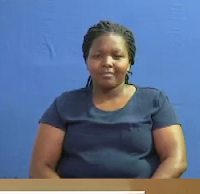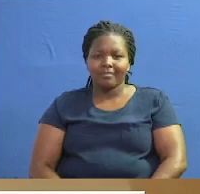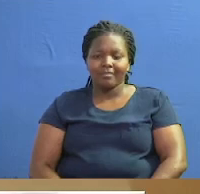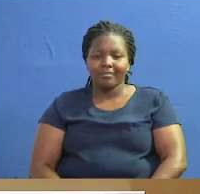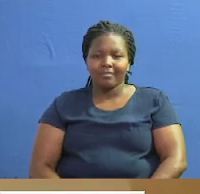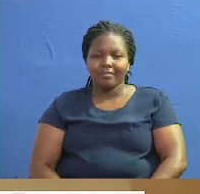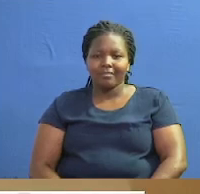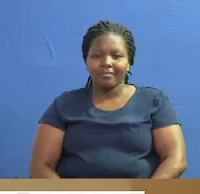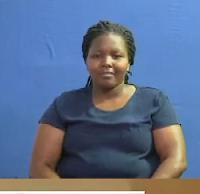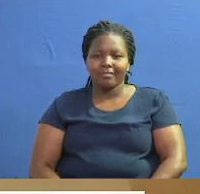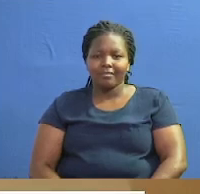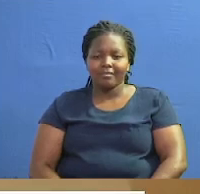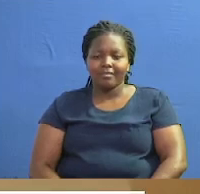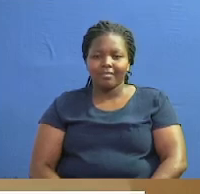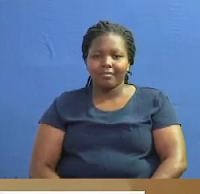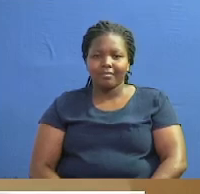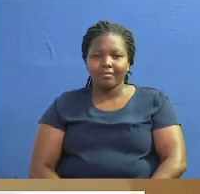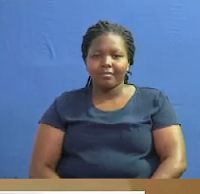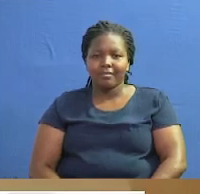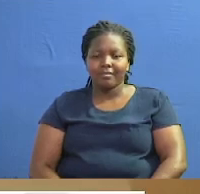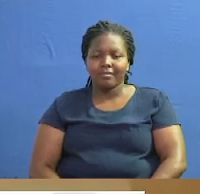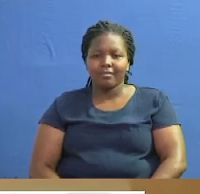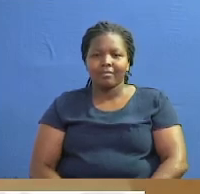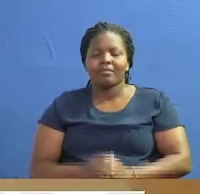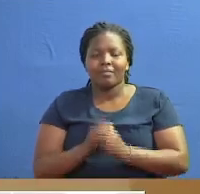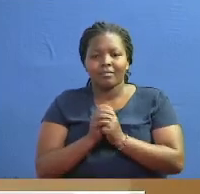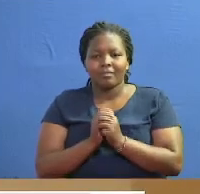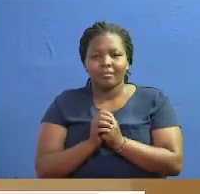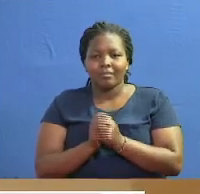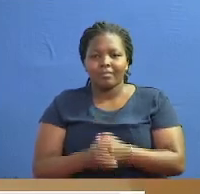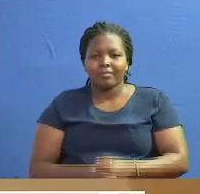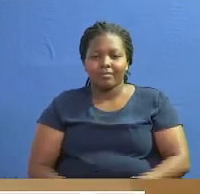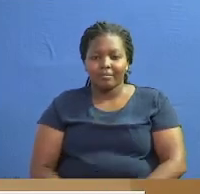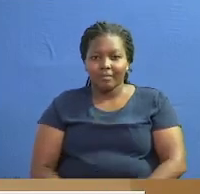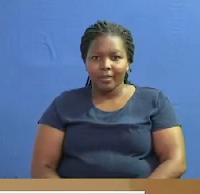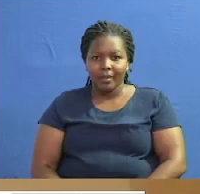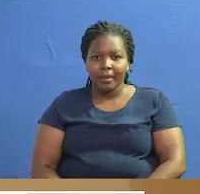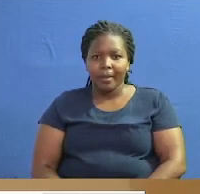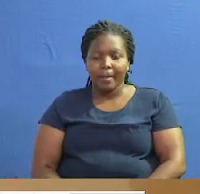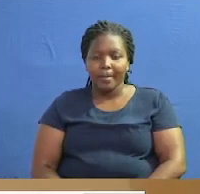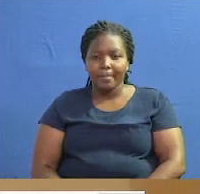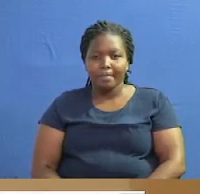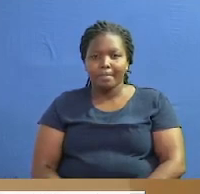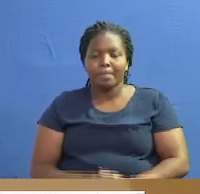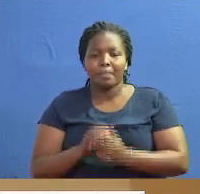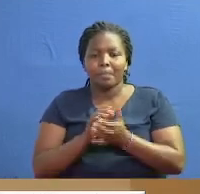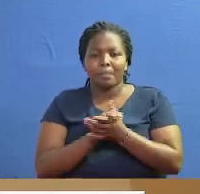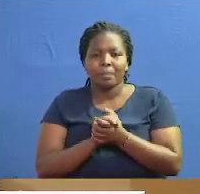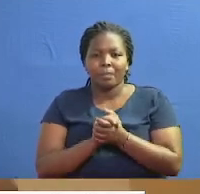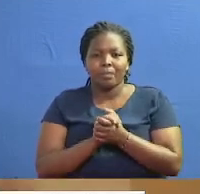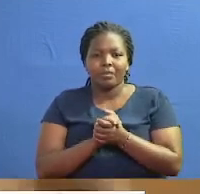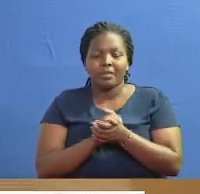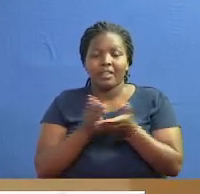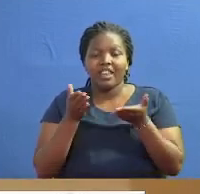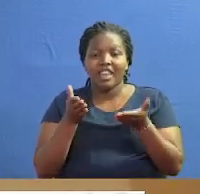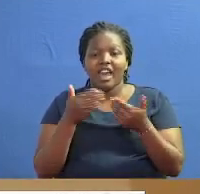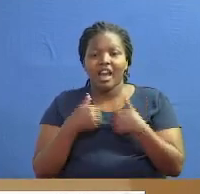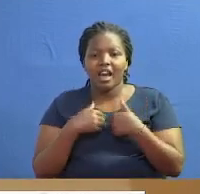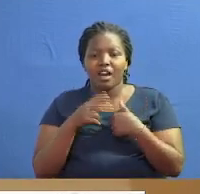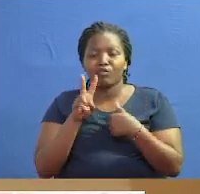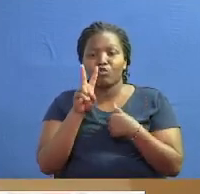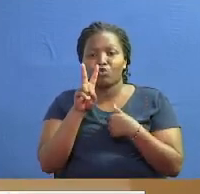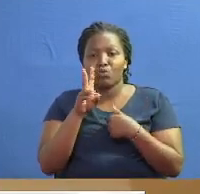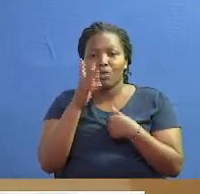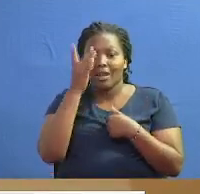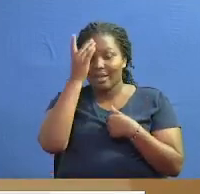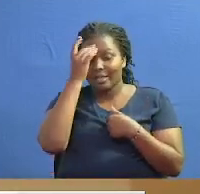symptoms that we see, the fever in hemoglobin. And so here you're having two